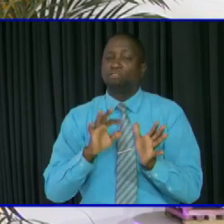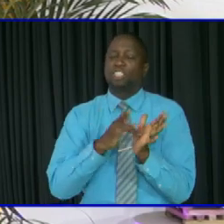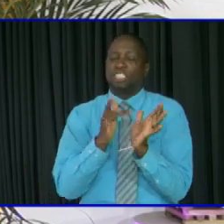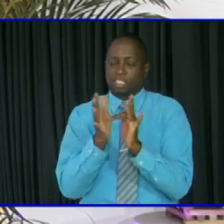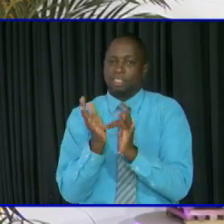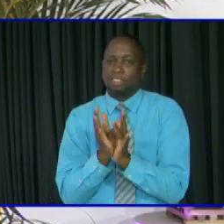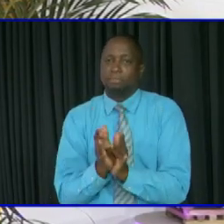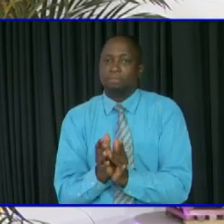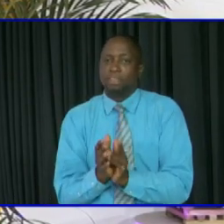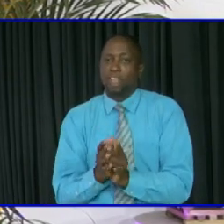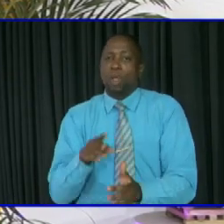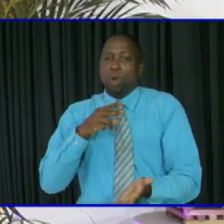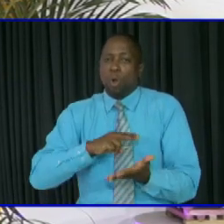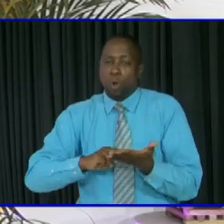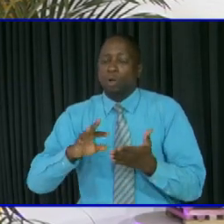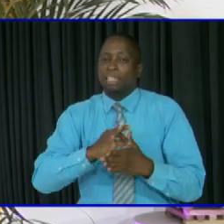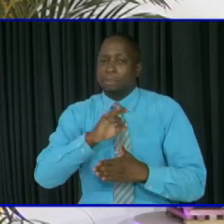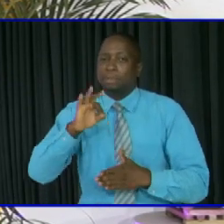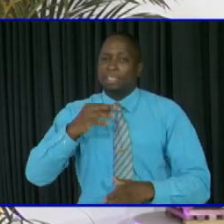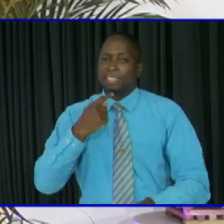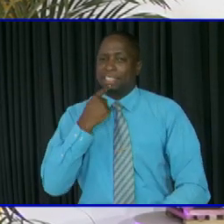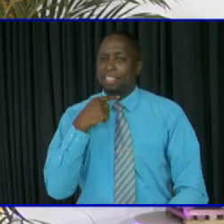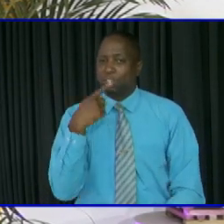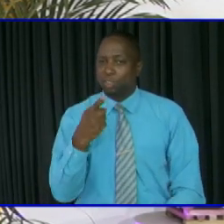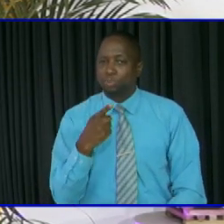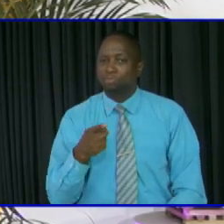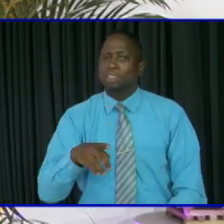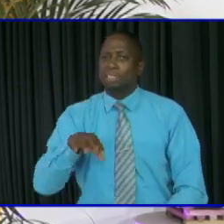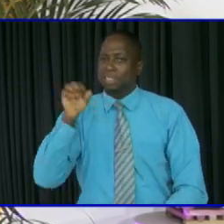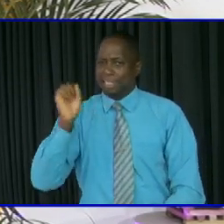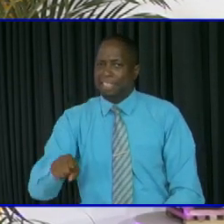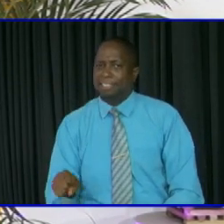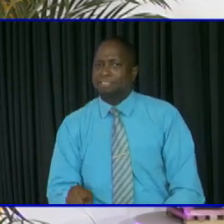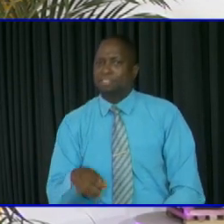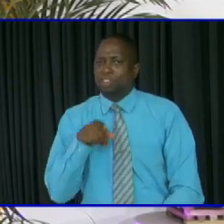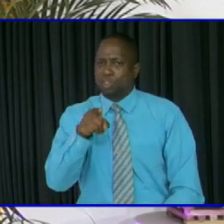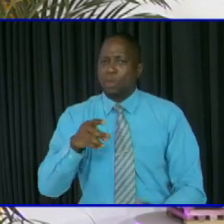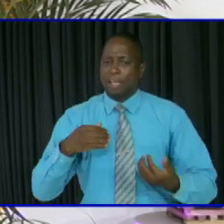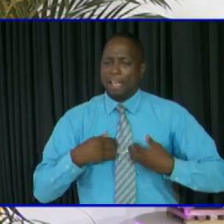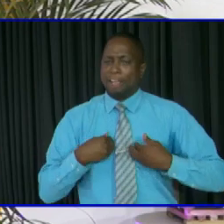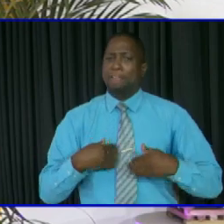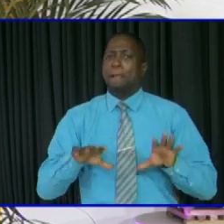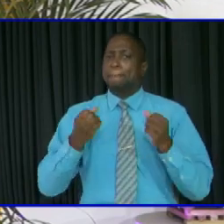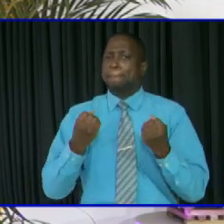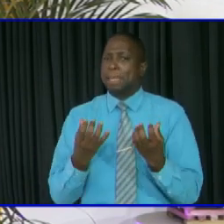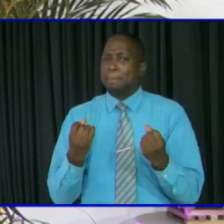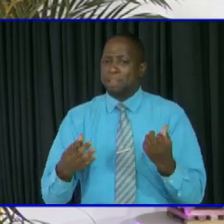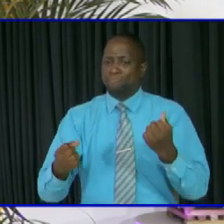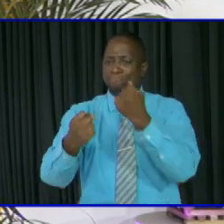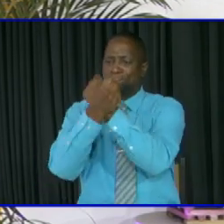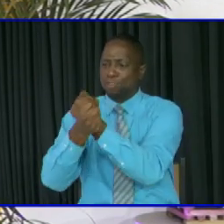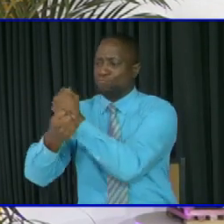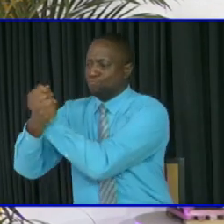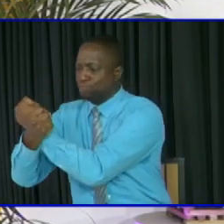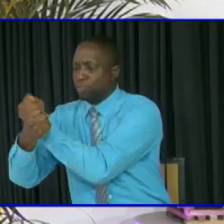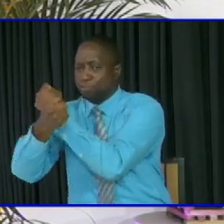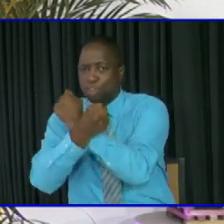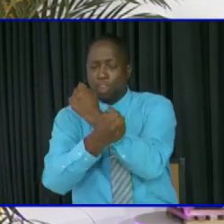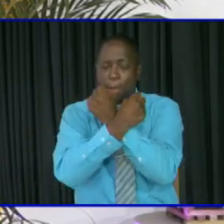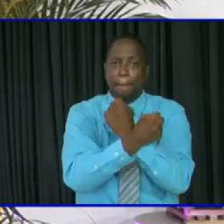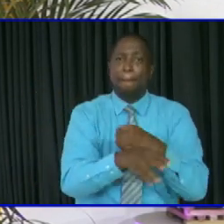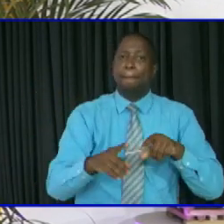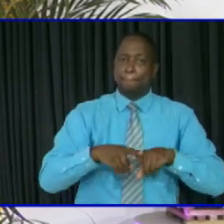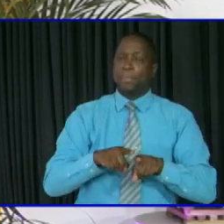Holy Spirit is telling you that even though you may have many obstacles, we serve a God who is the